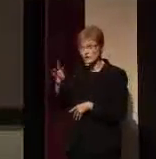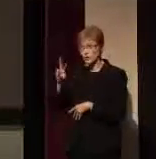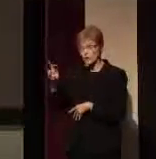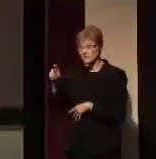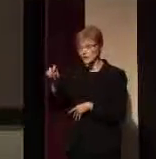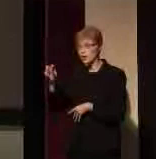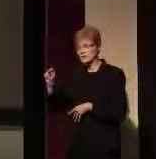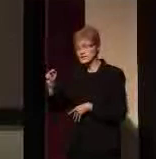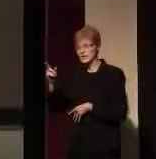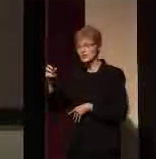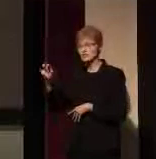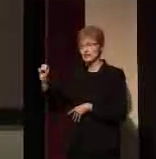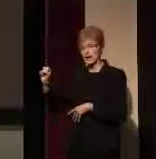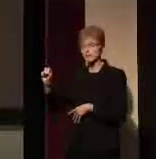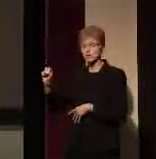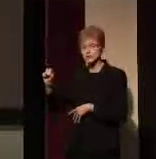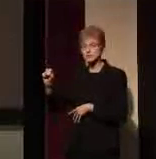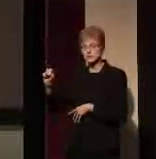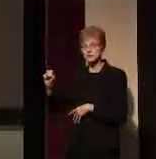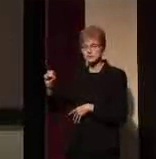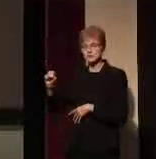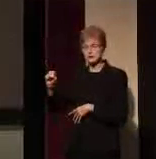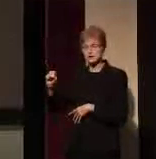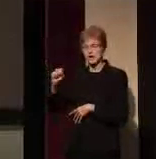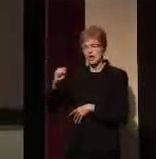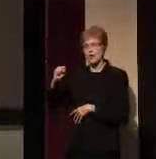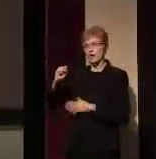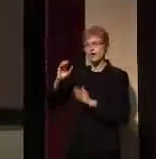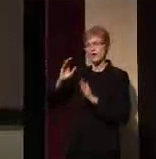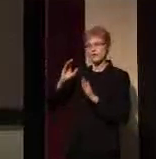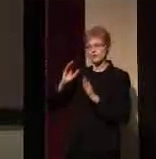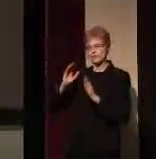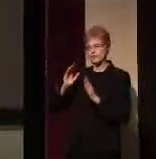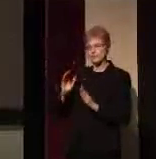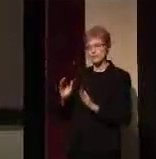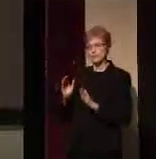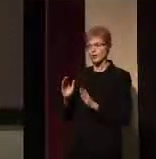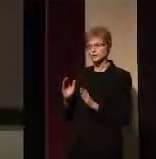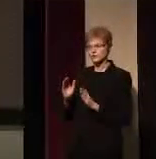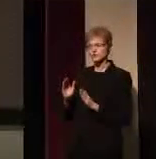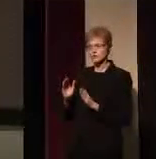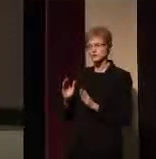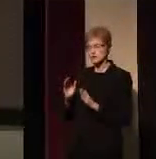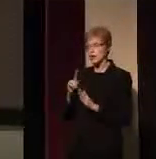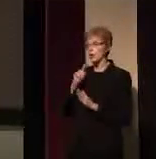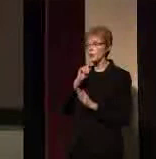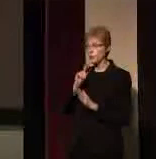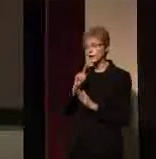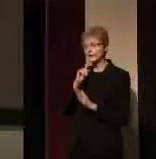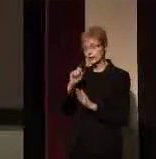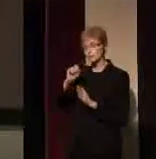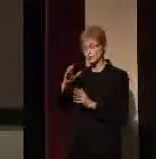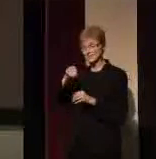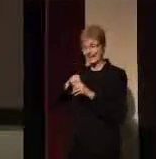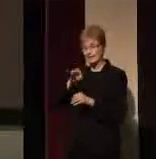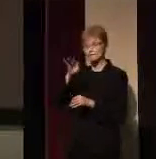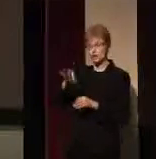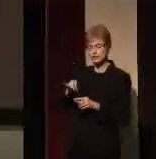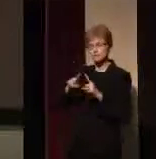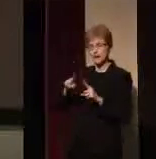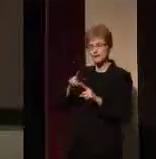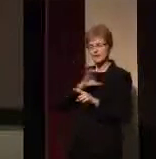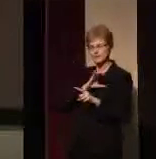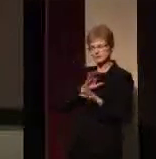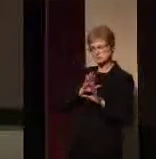Chambers, they would have never been there had they not have led them out of Ferguson. They pushed them out of Ferguson, pushed all